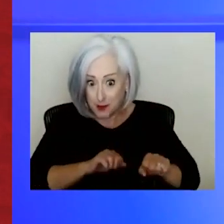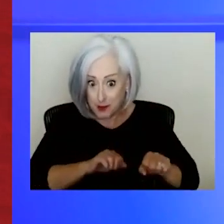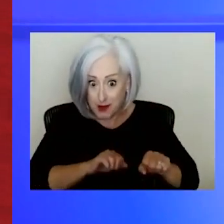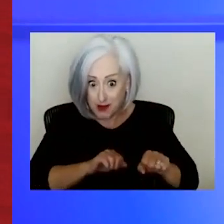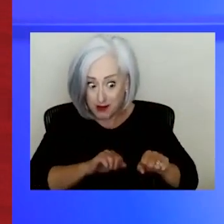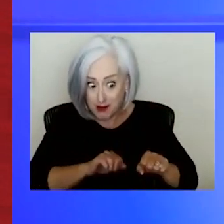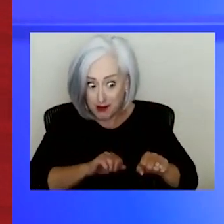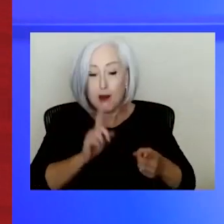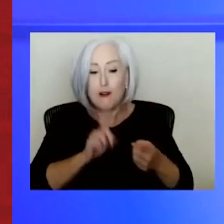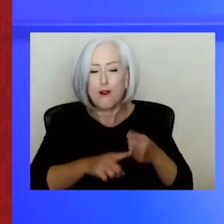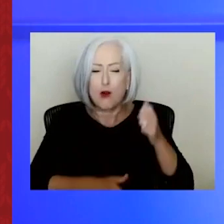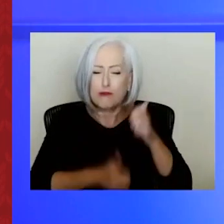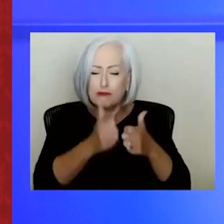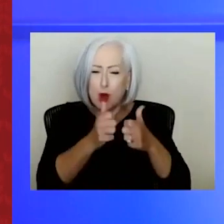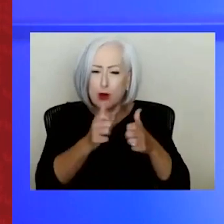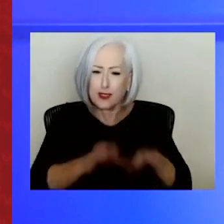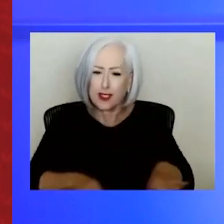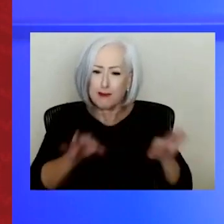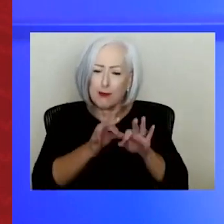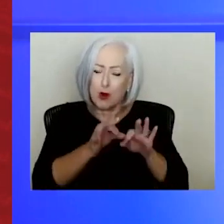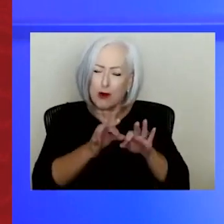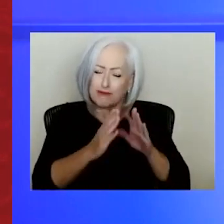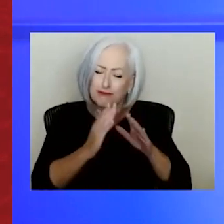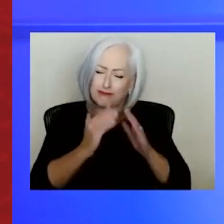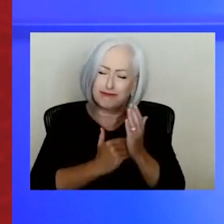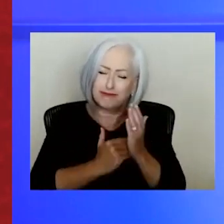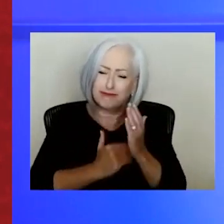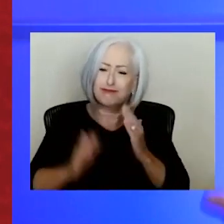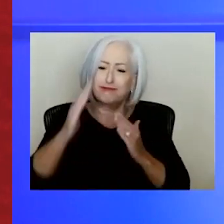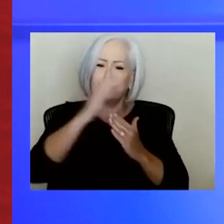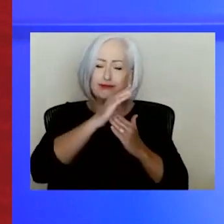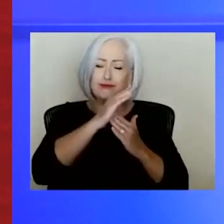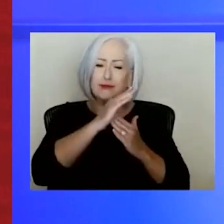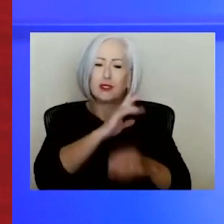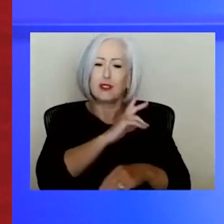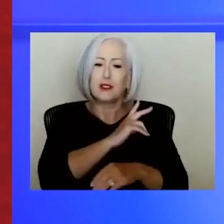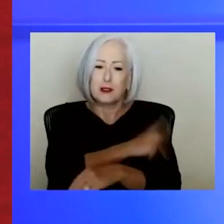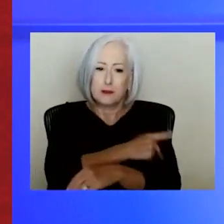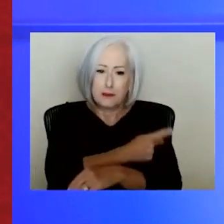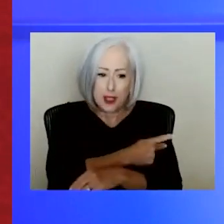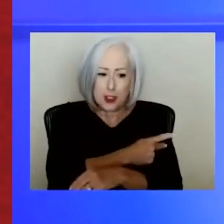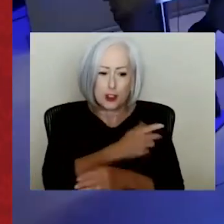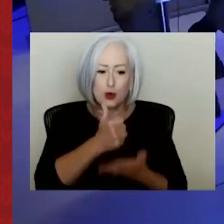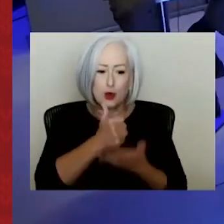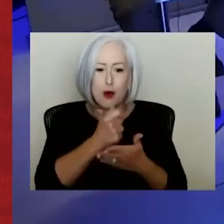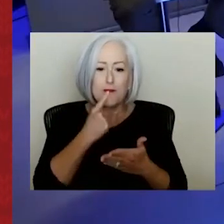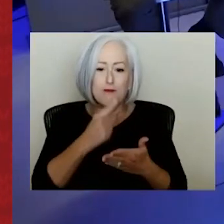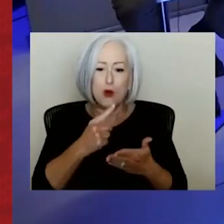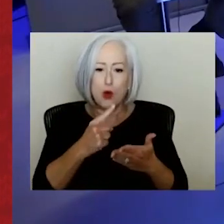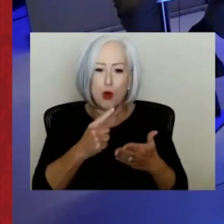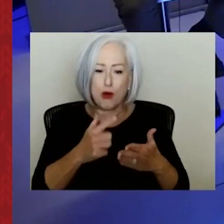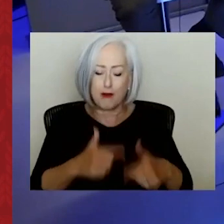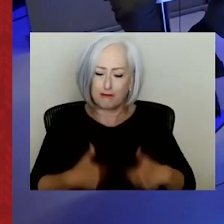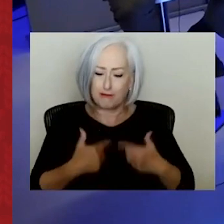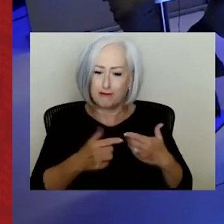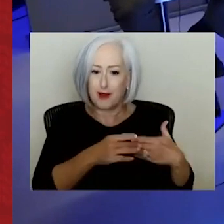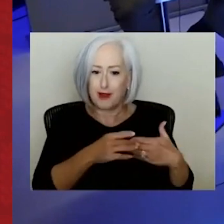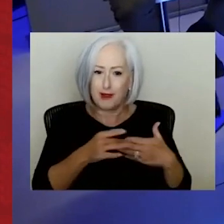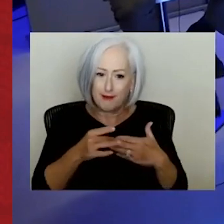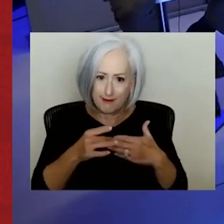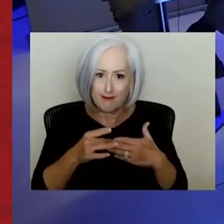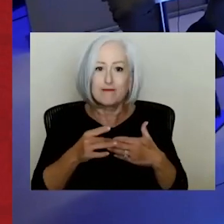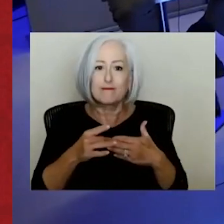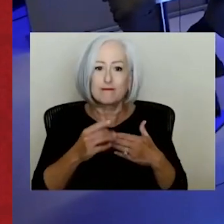either establish a diagnosis and or to guide a life-saving or a limb-sparing procedure. So that's a lot of work, and that's a